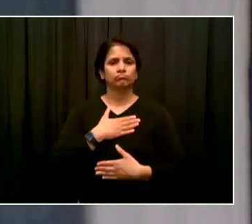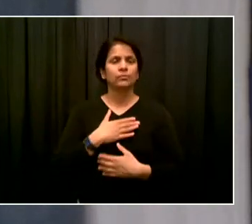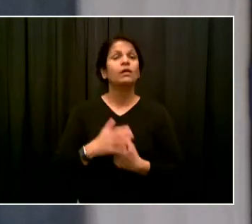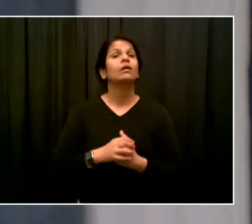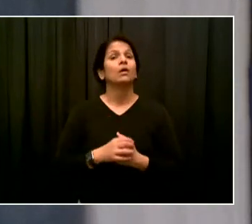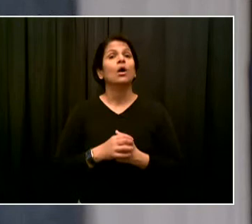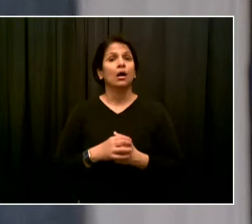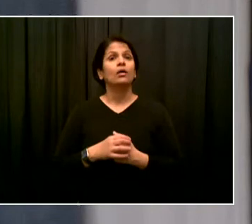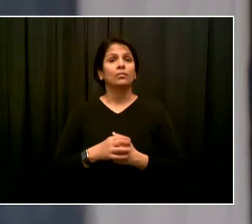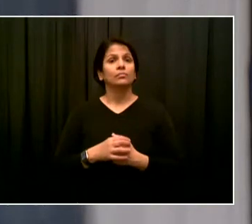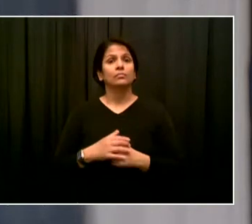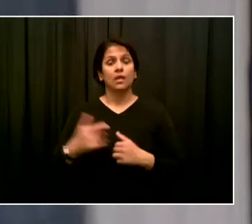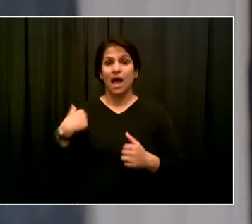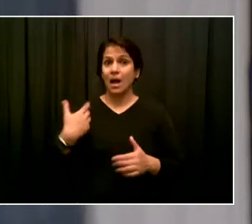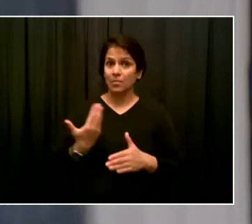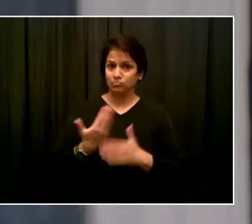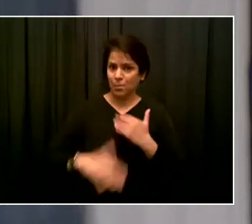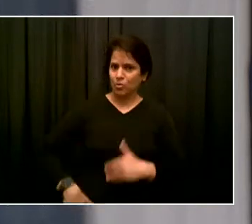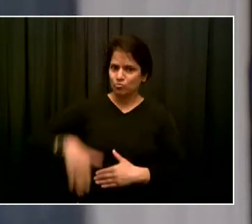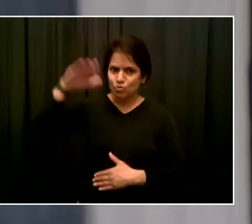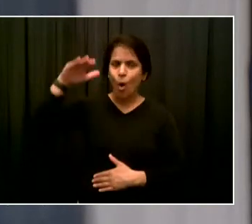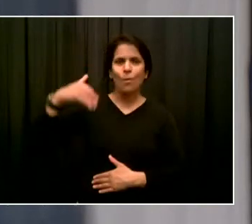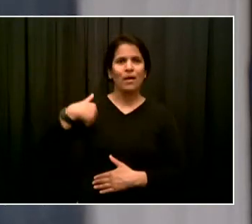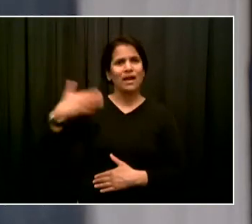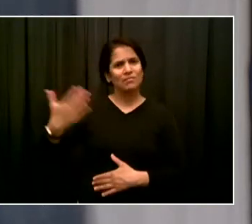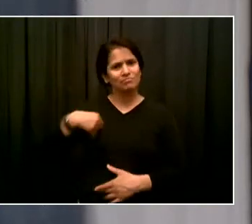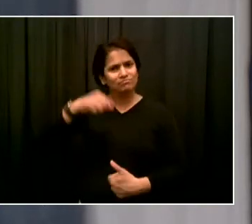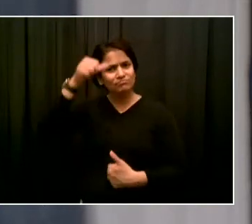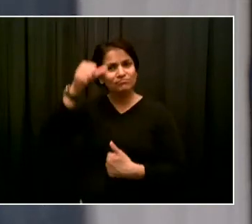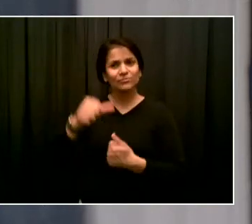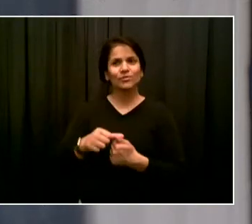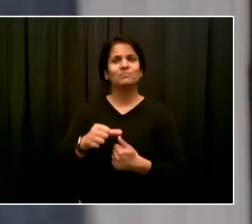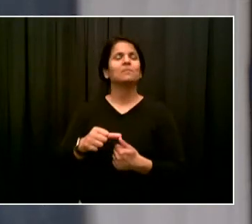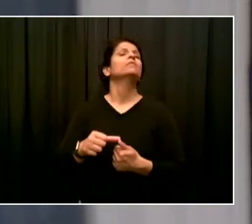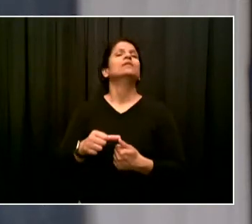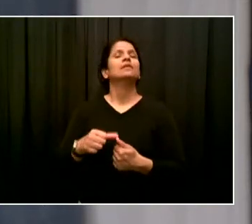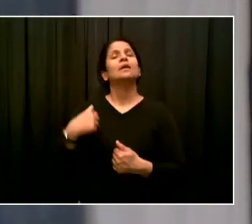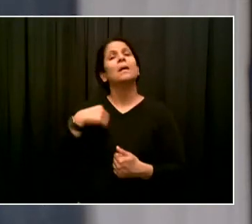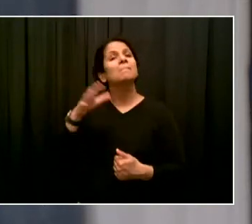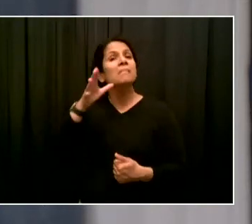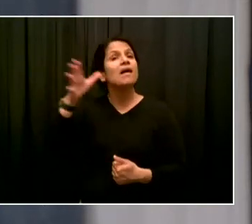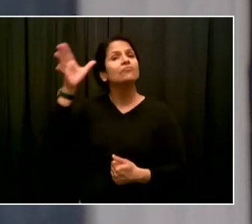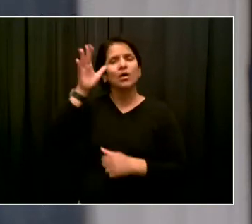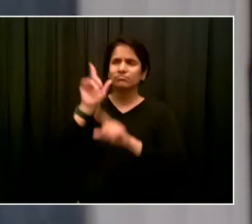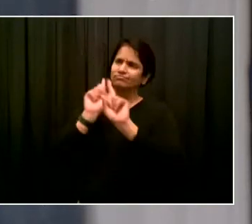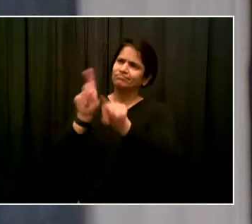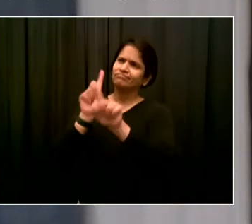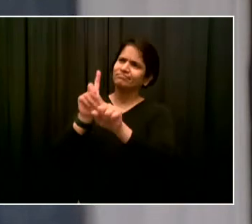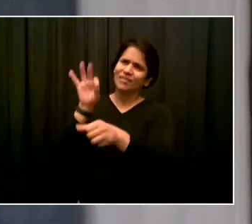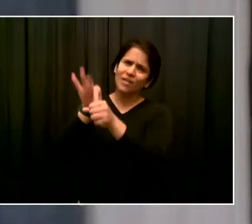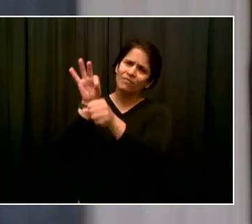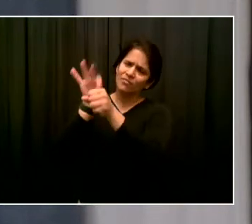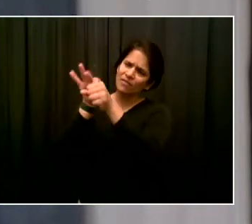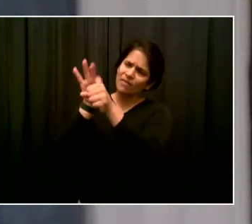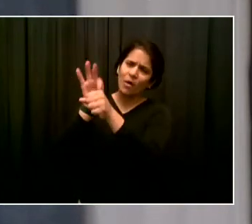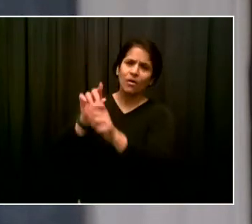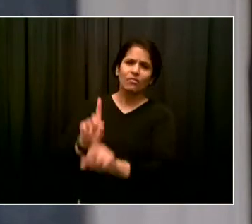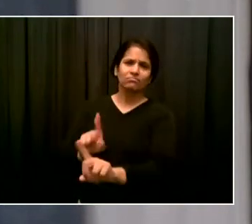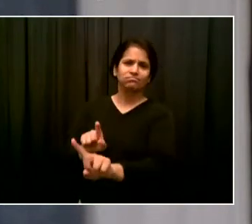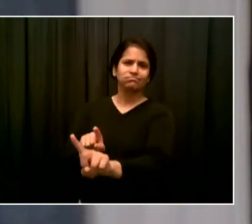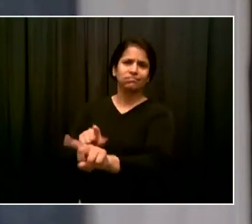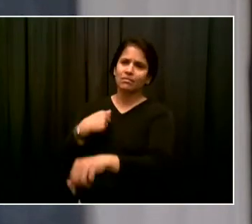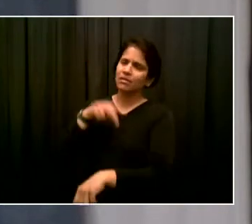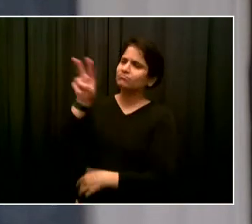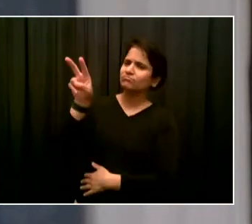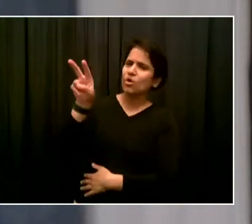every election, big or small. Now, I won't lie, part of what I remember is probably that they took us to Wendy's for